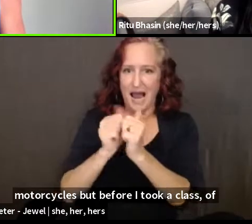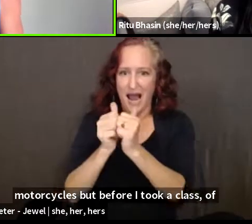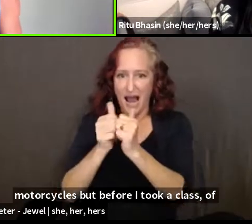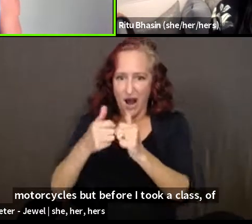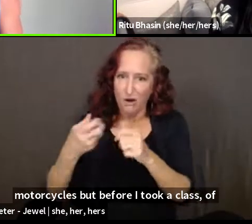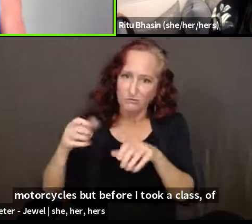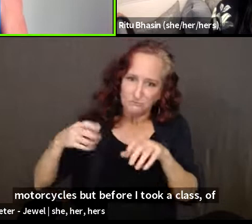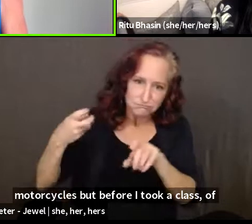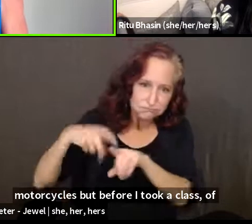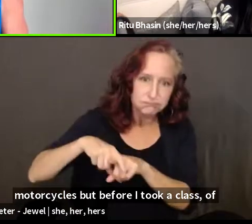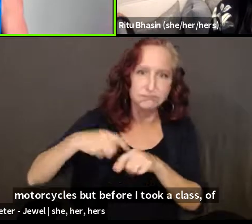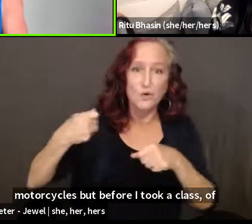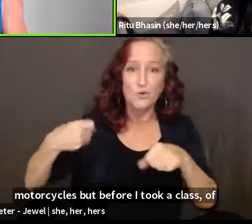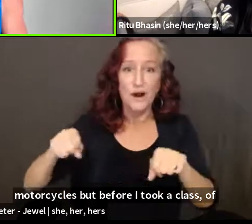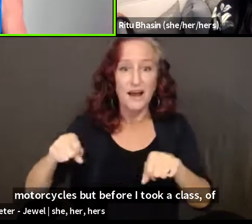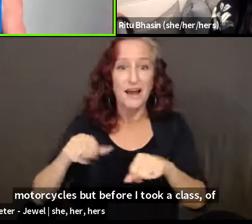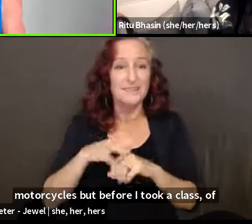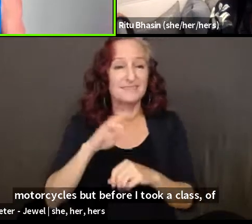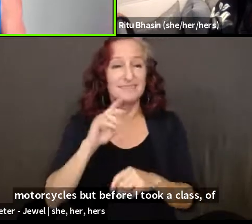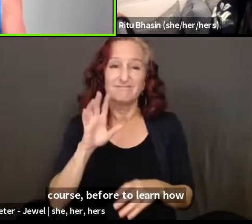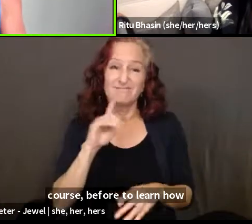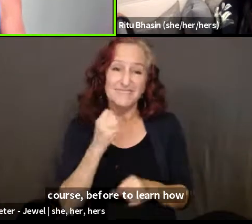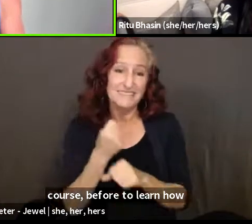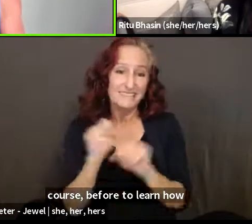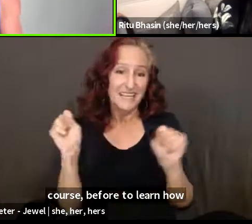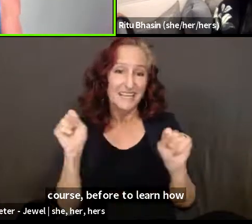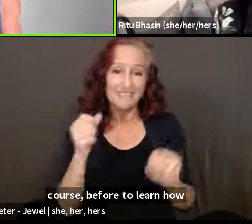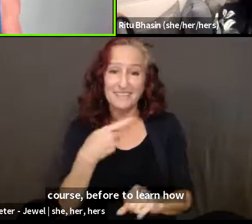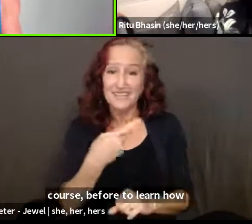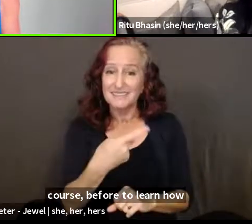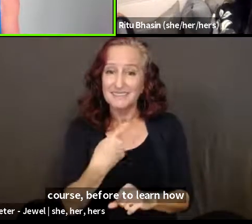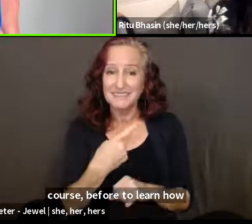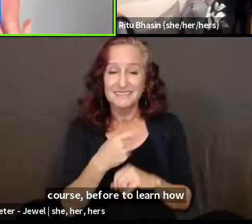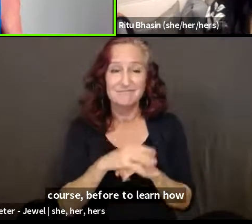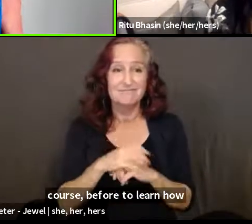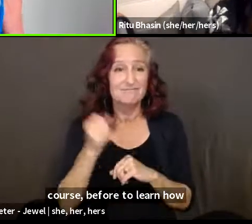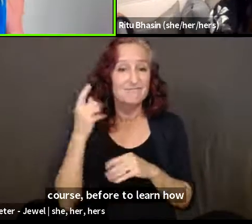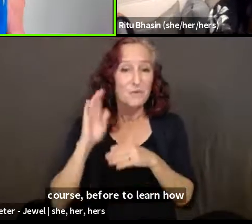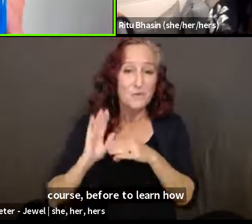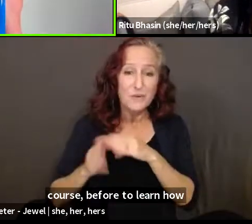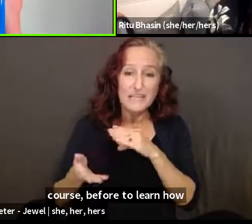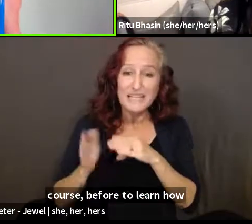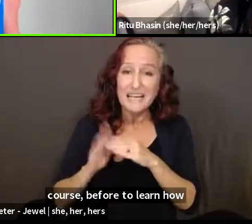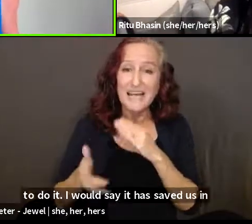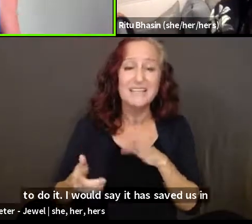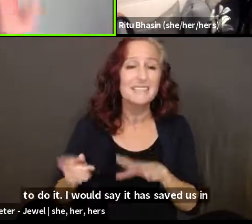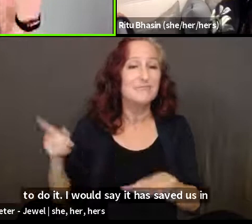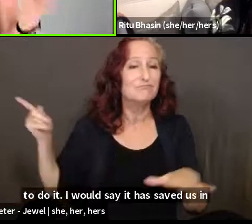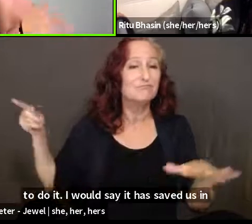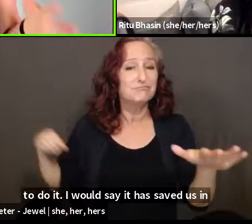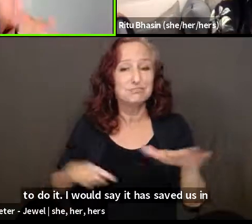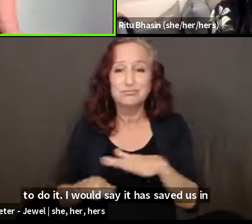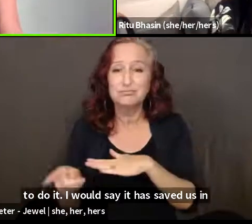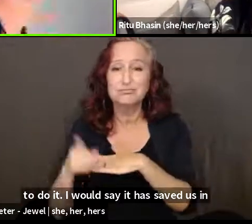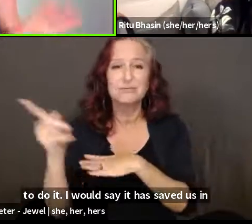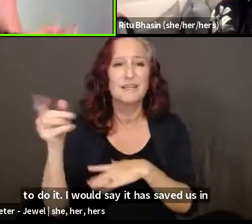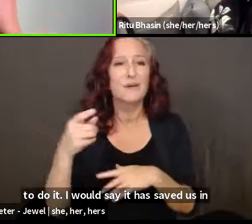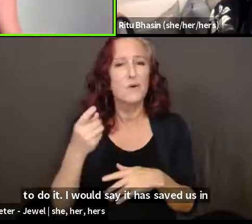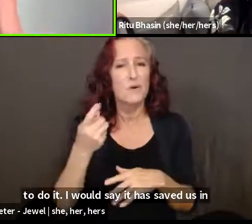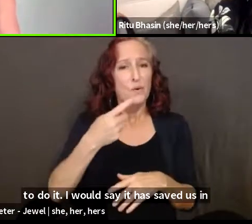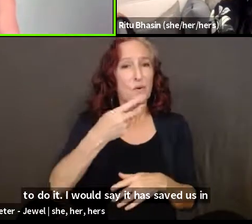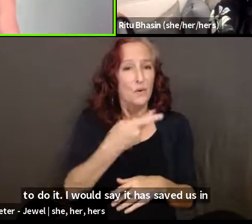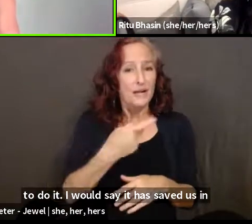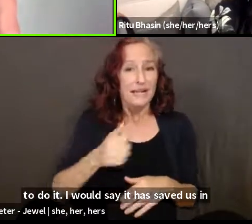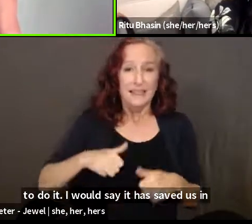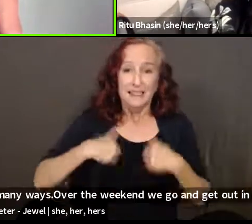would say that it has saved us in so many ways. Over the weekends, we get out in nature, because we live in the heart of the city, and I